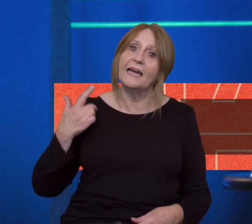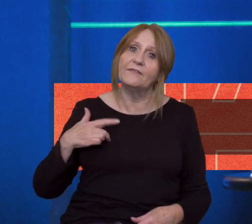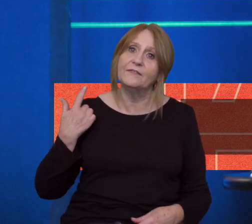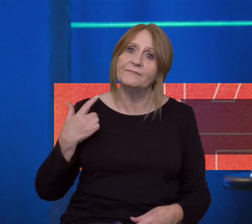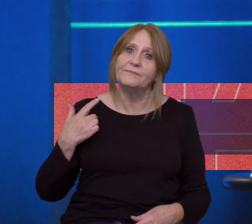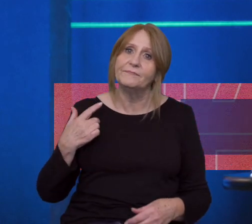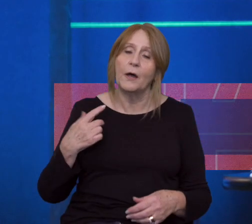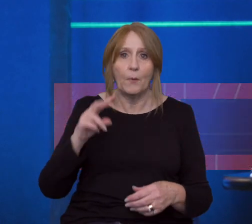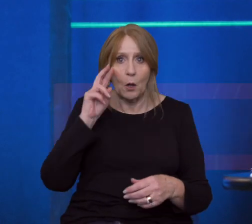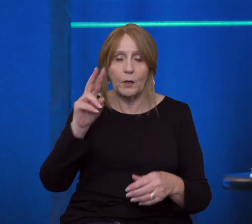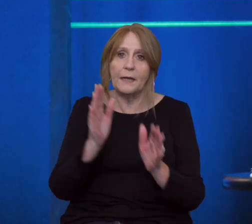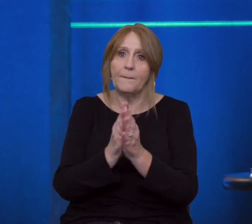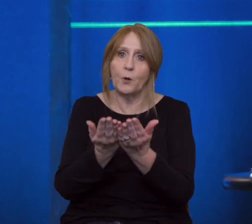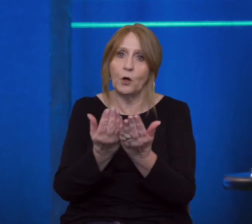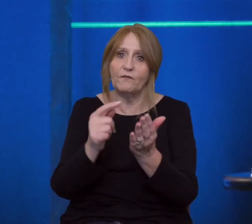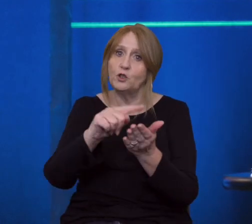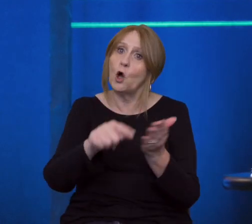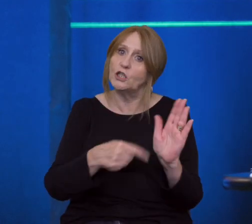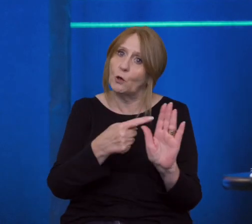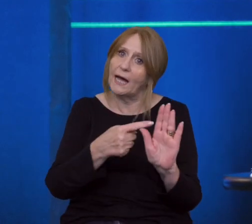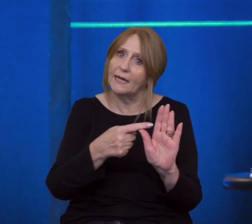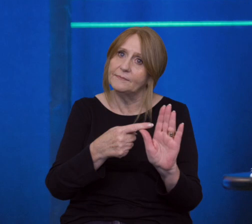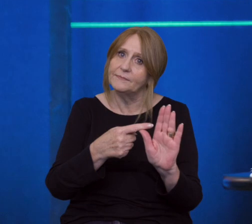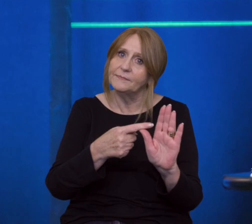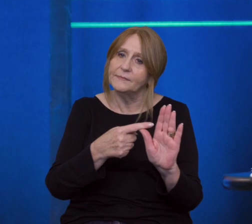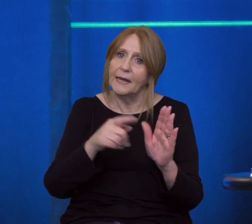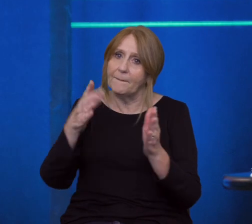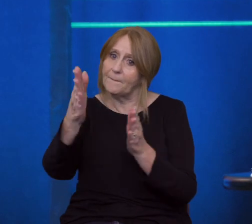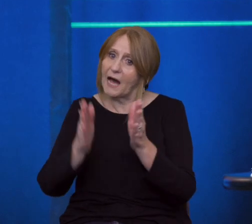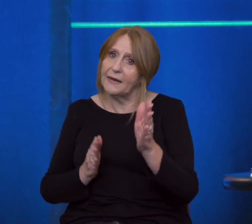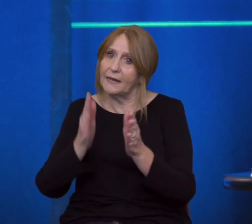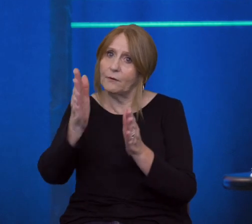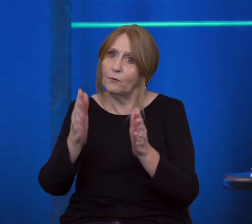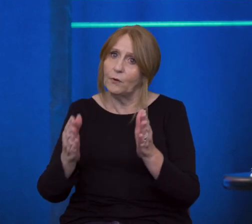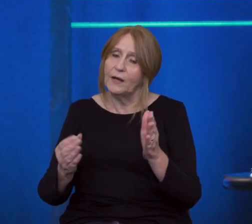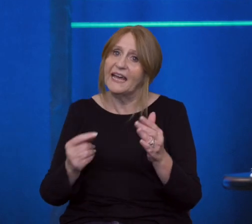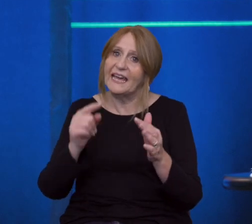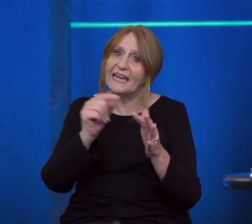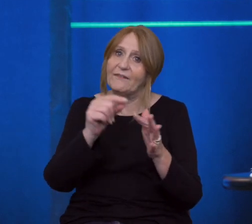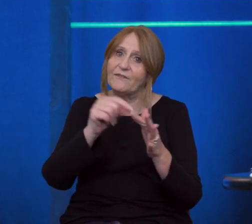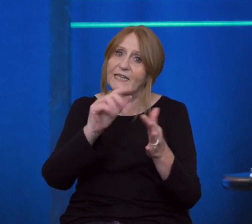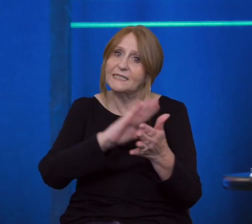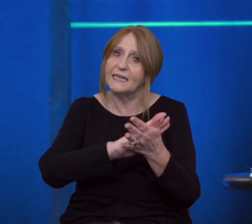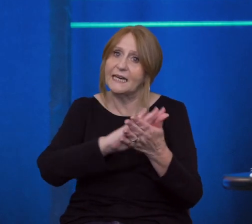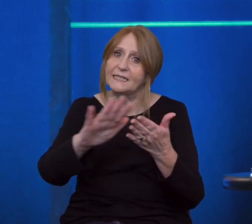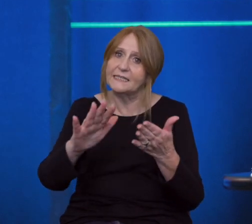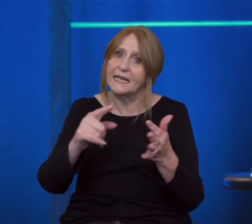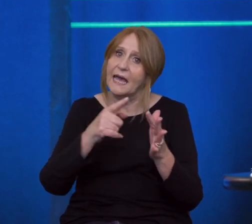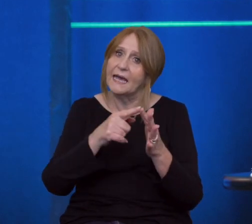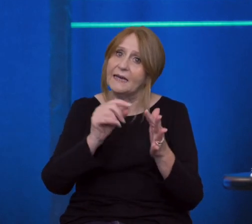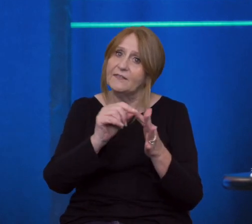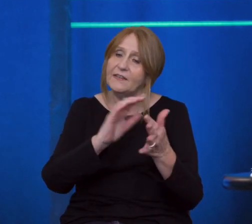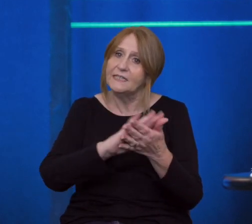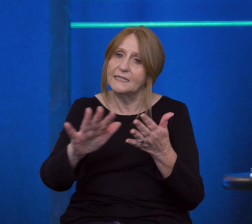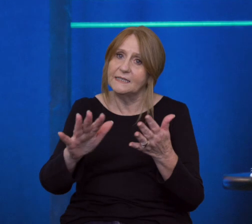book of Joshua and its parallel New Testament equivalent, the book of Ephesians. Let me just tell you about